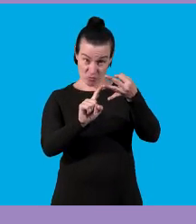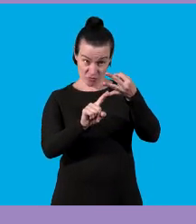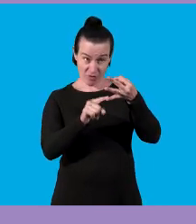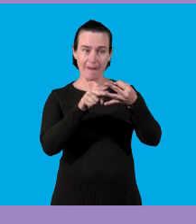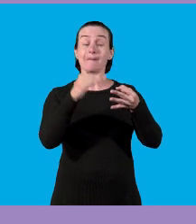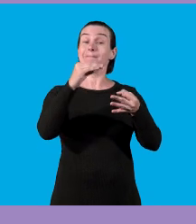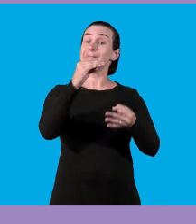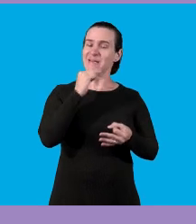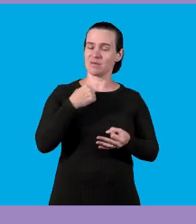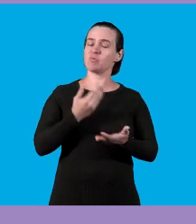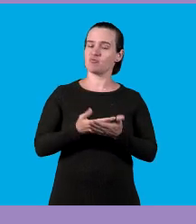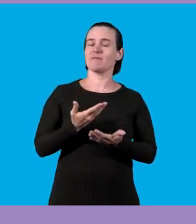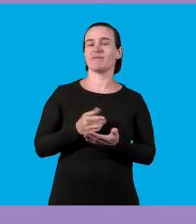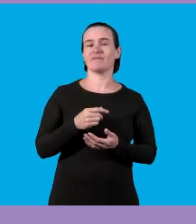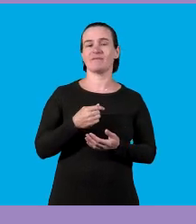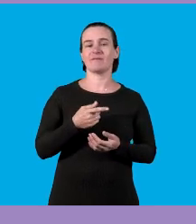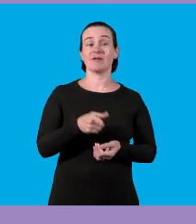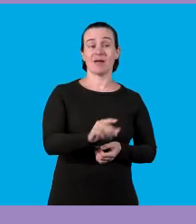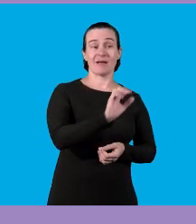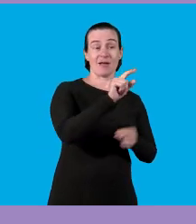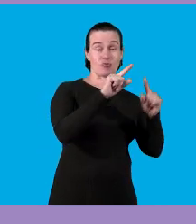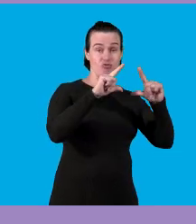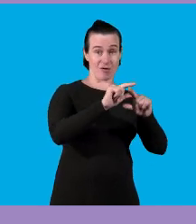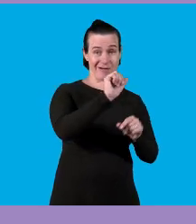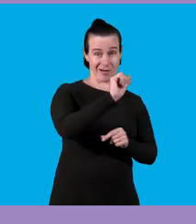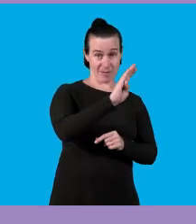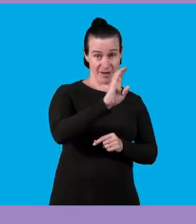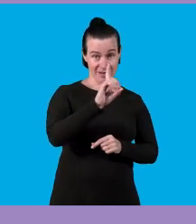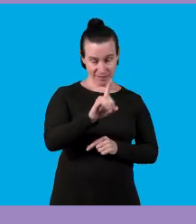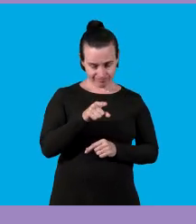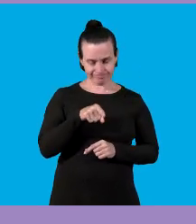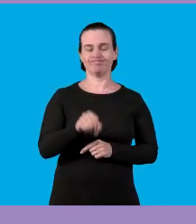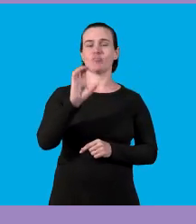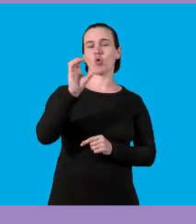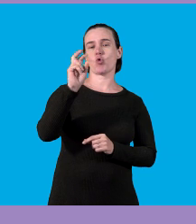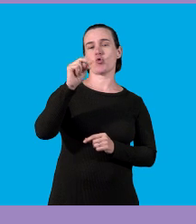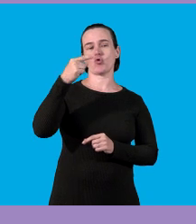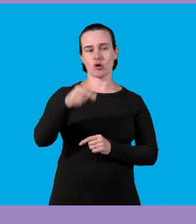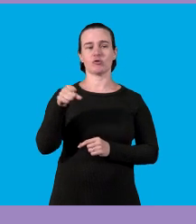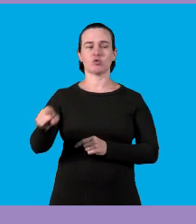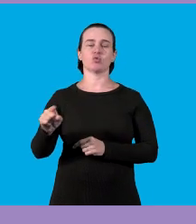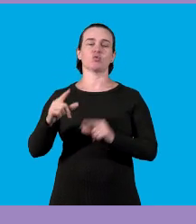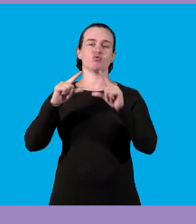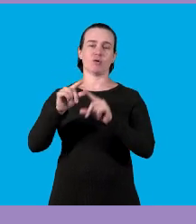have, therefore triangle ABD is congruent to